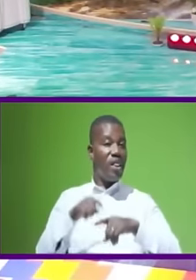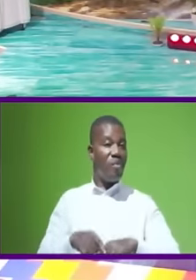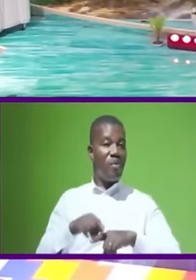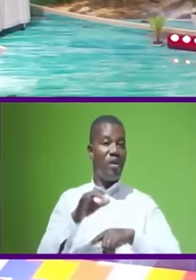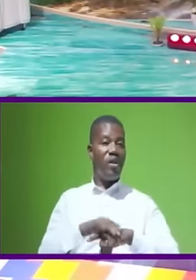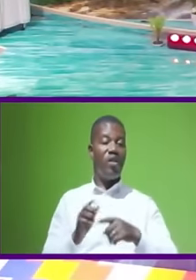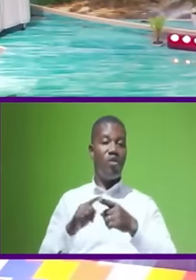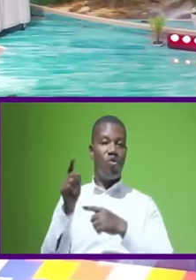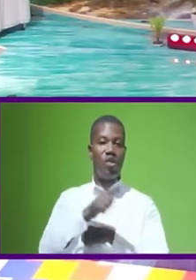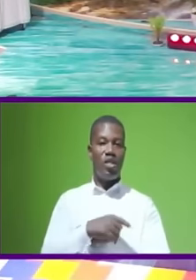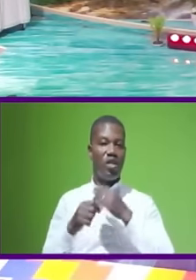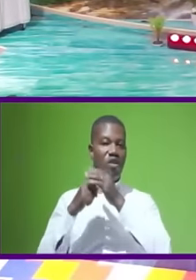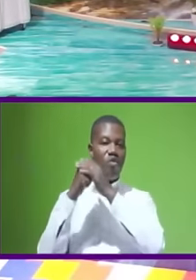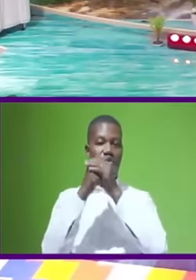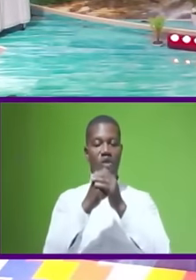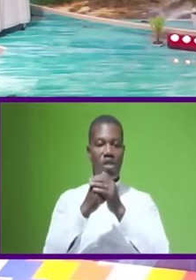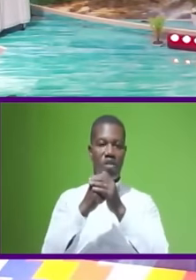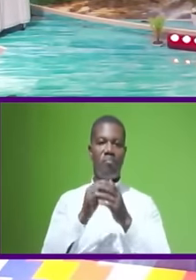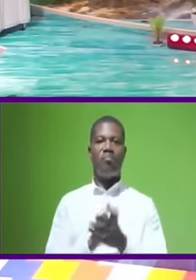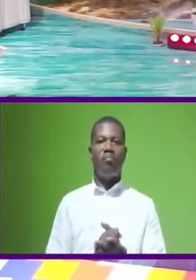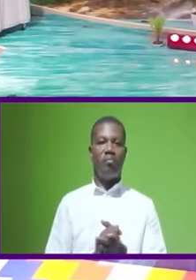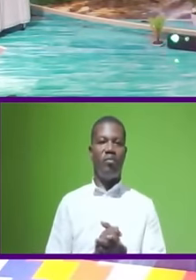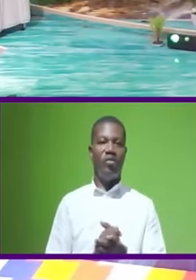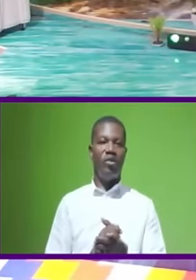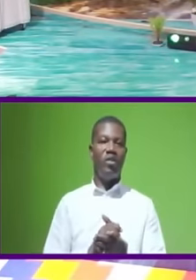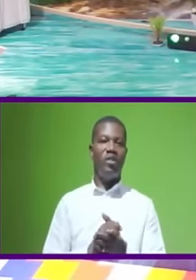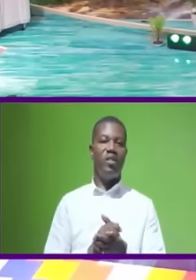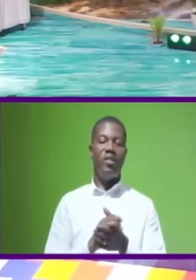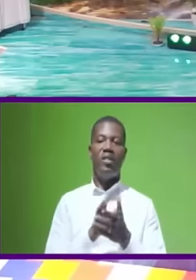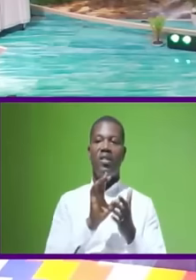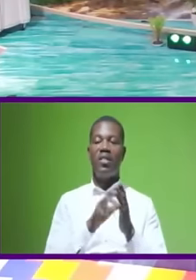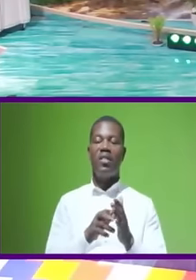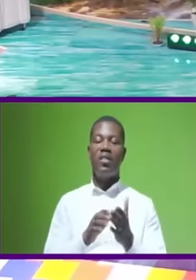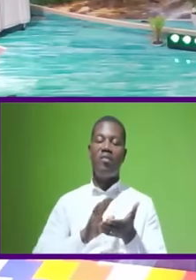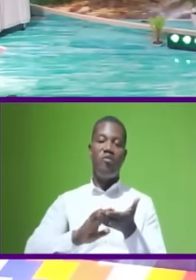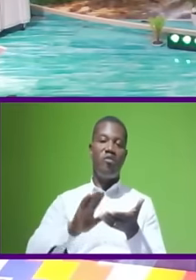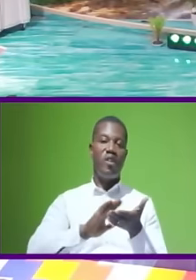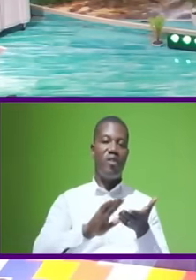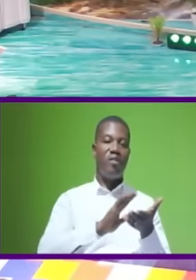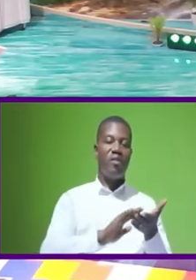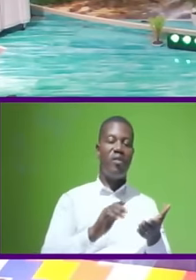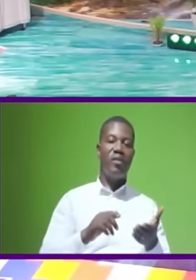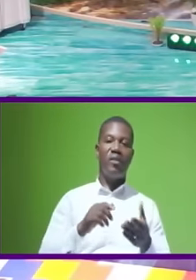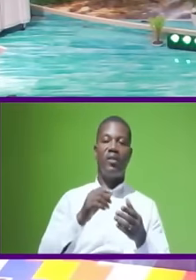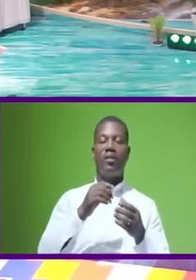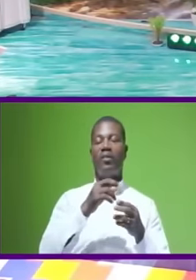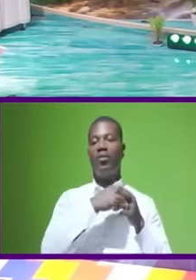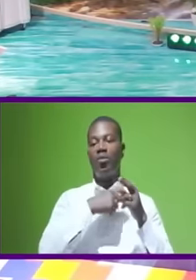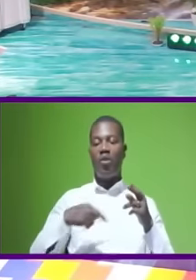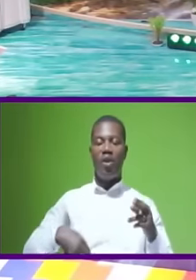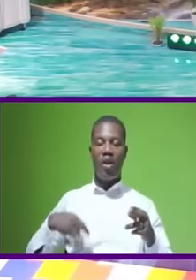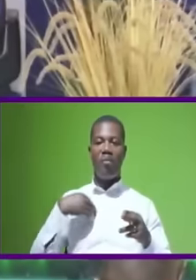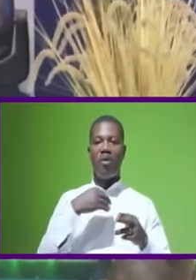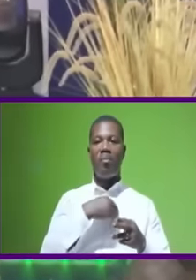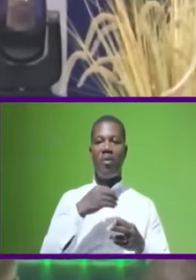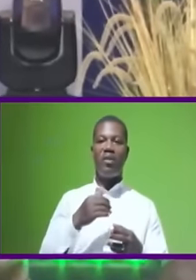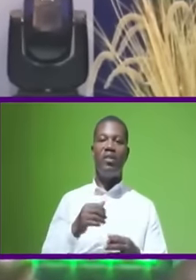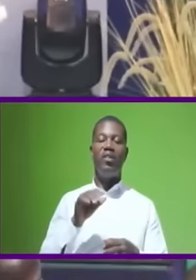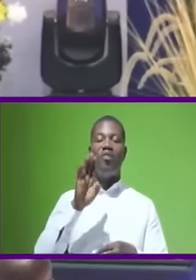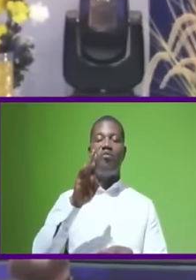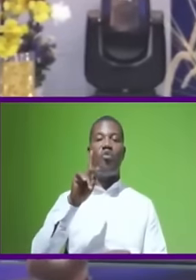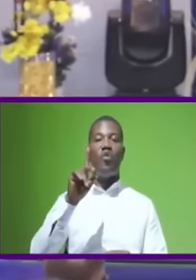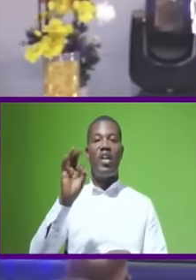money. Now the Lord should stand upon it today and forgive every